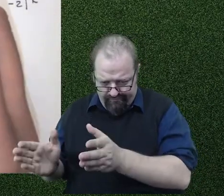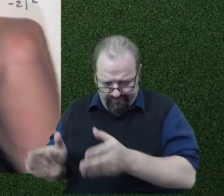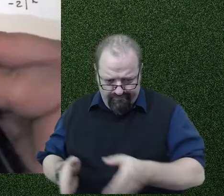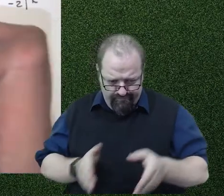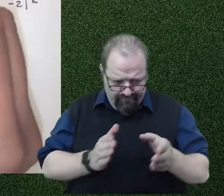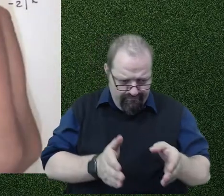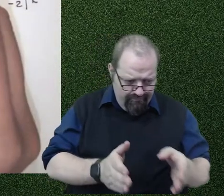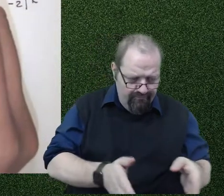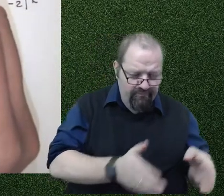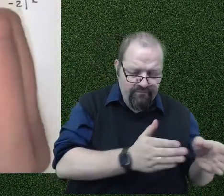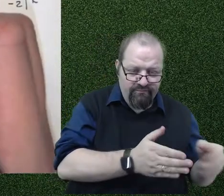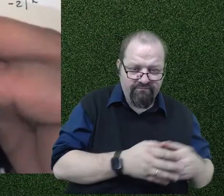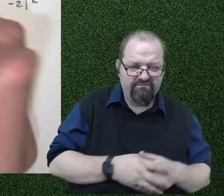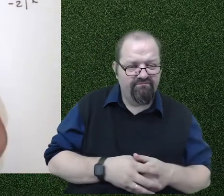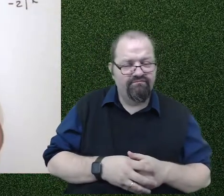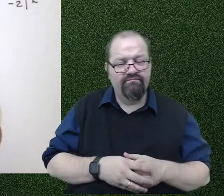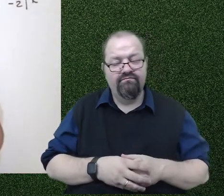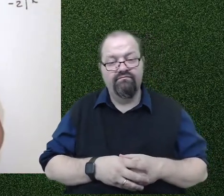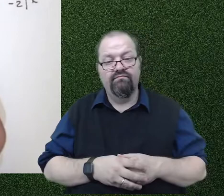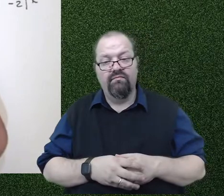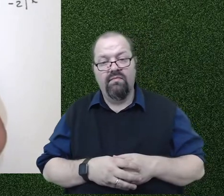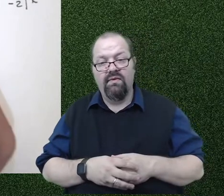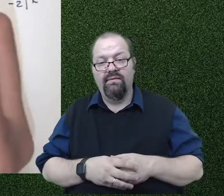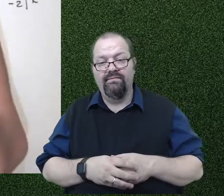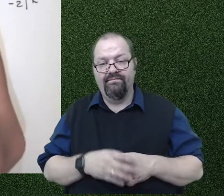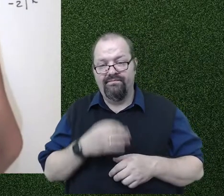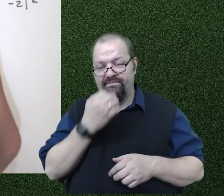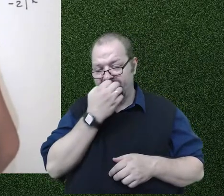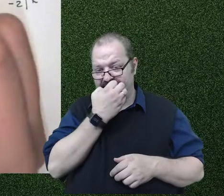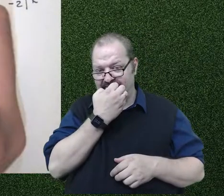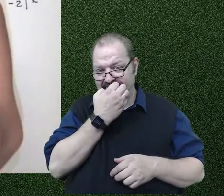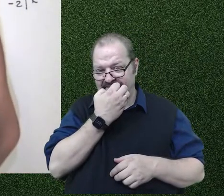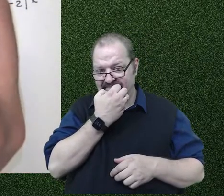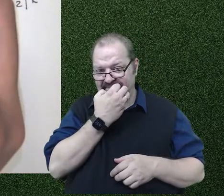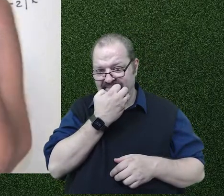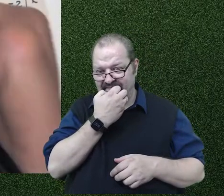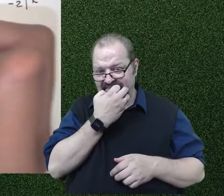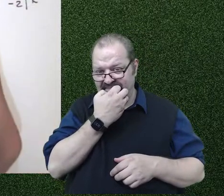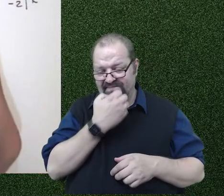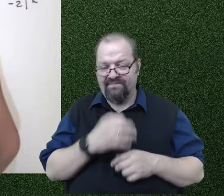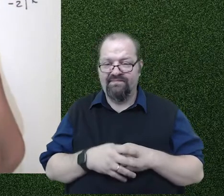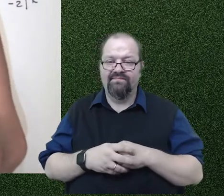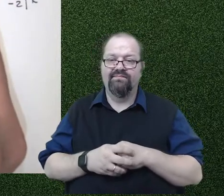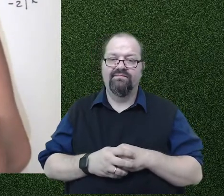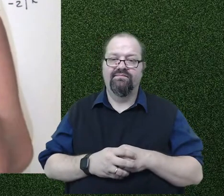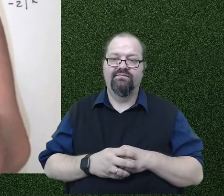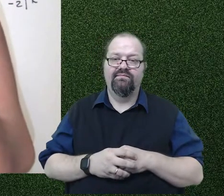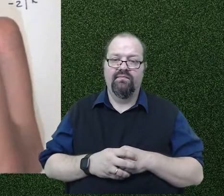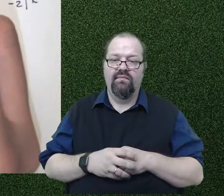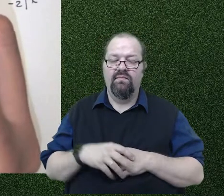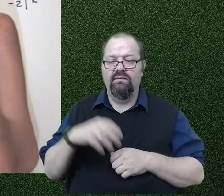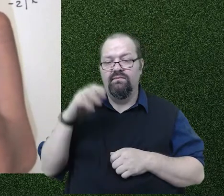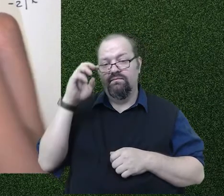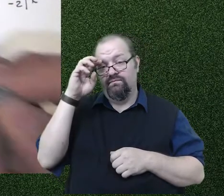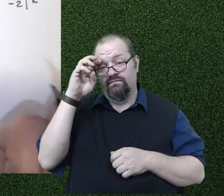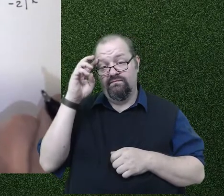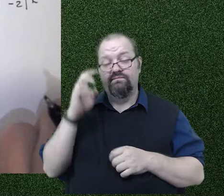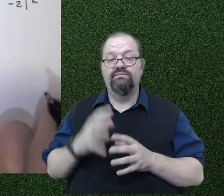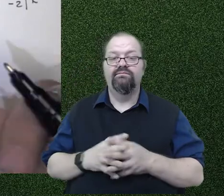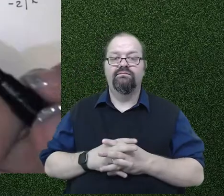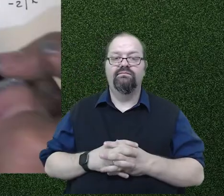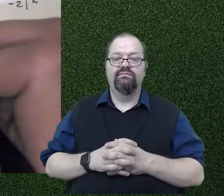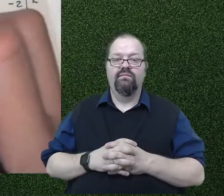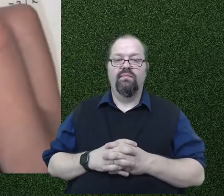So we're going to have negative 3 times 1 is negative 3. Minus a negative 2, so that's plus 2, times I